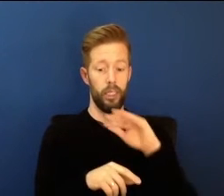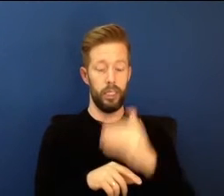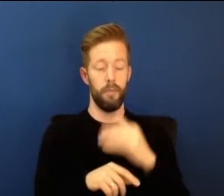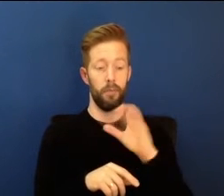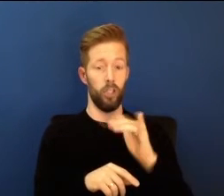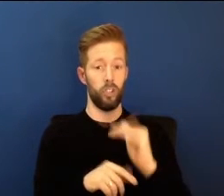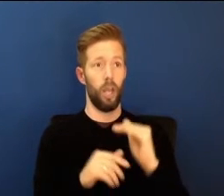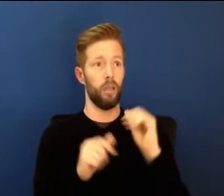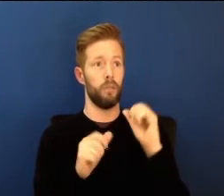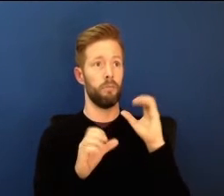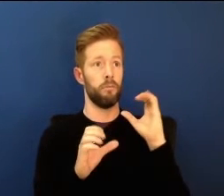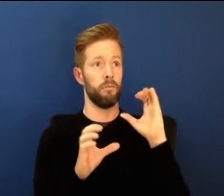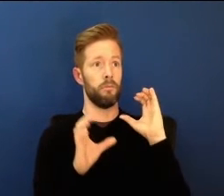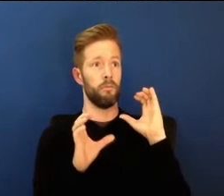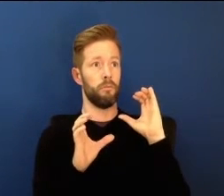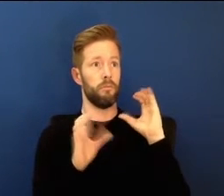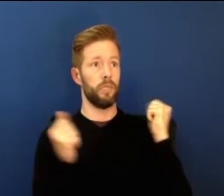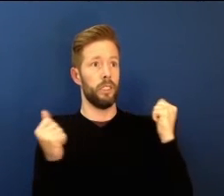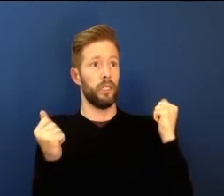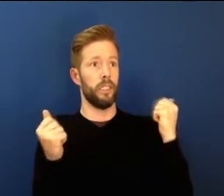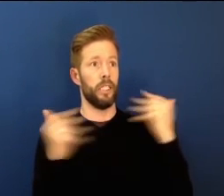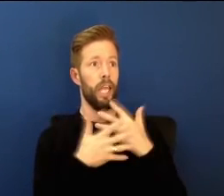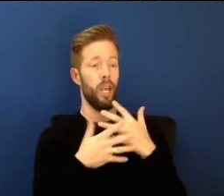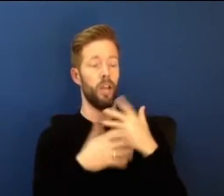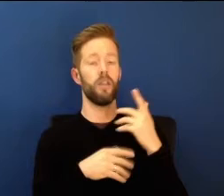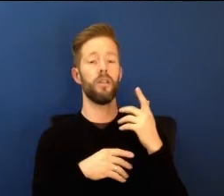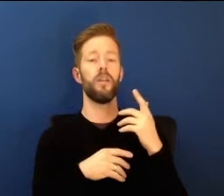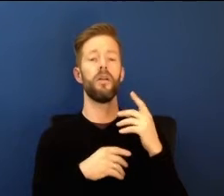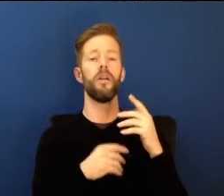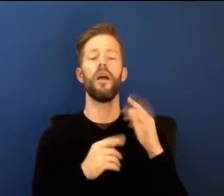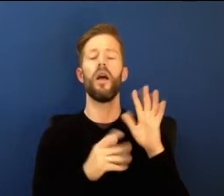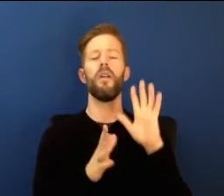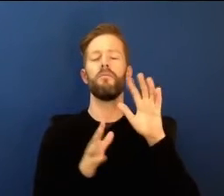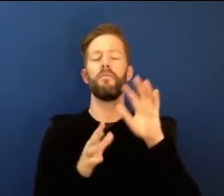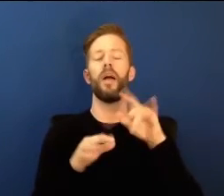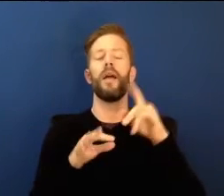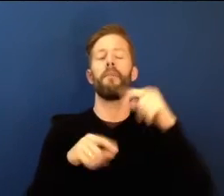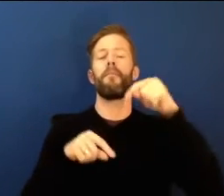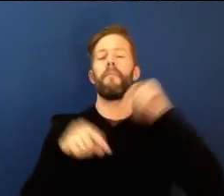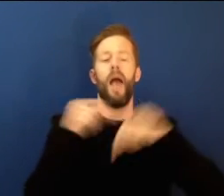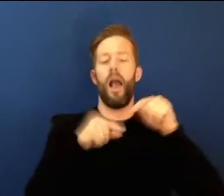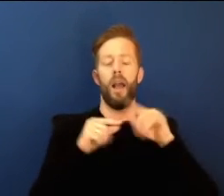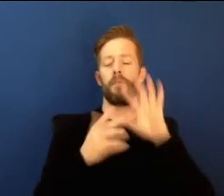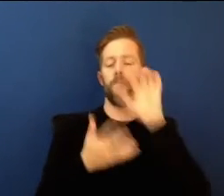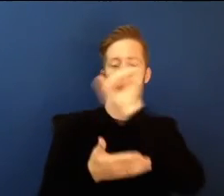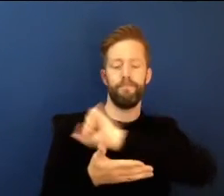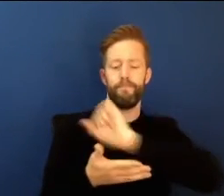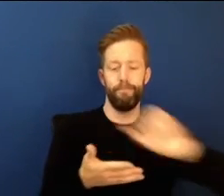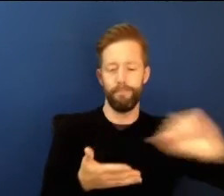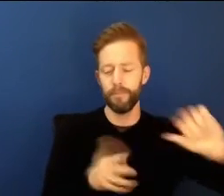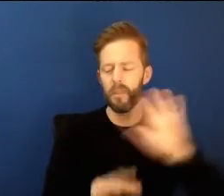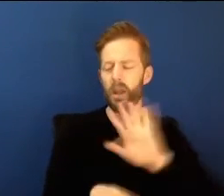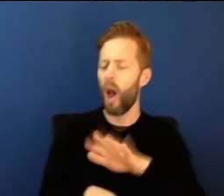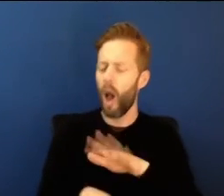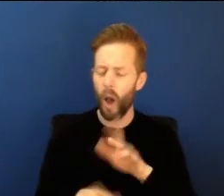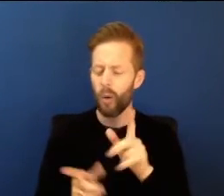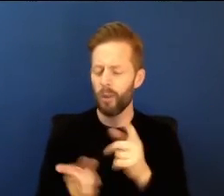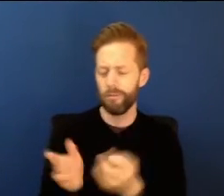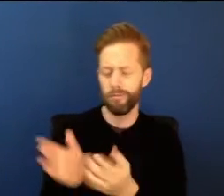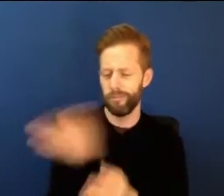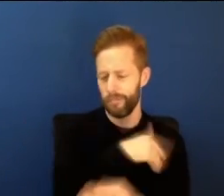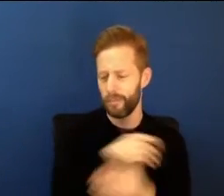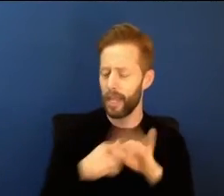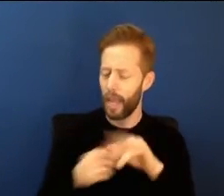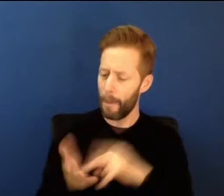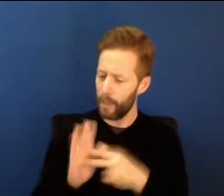it's scaring the child, then I would say, okay, no, it's just the steps that you're doing, and back away.